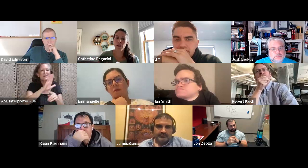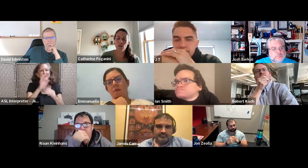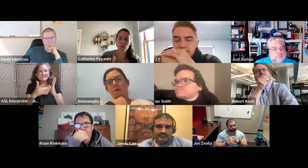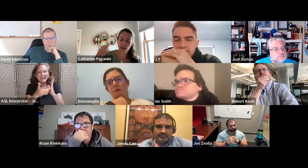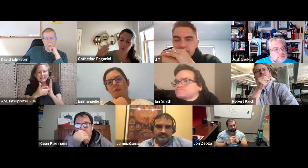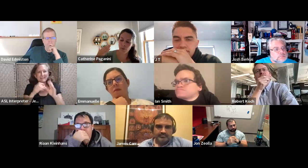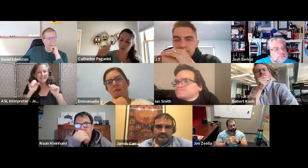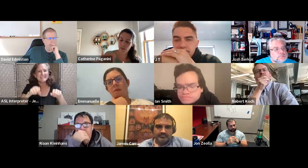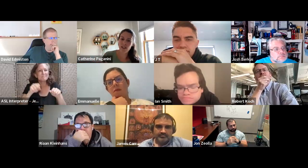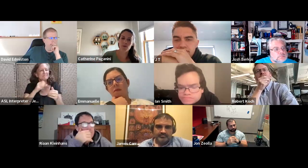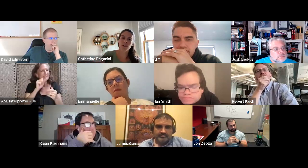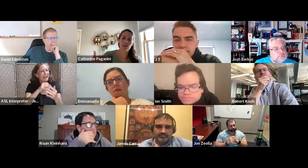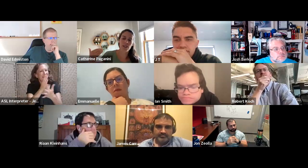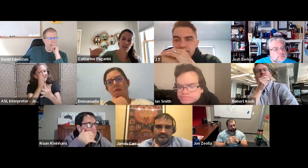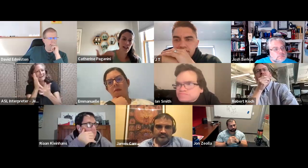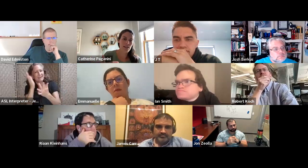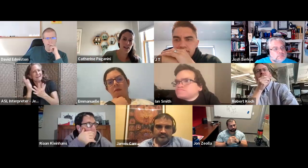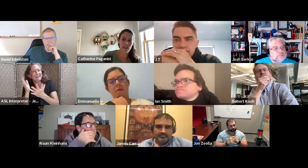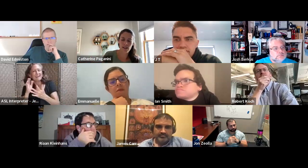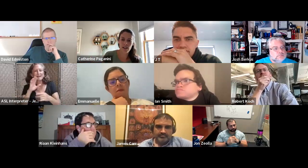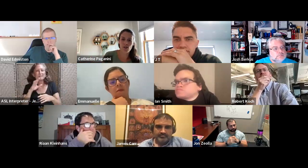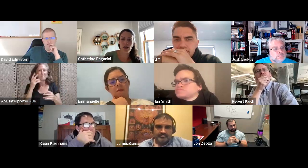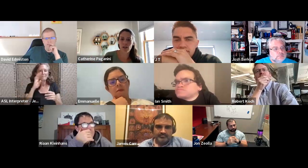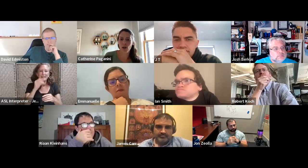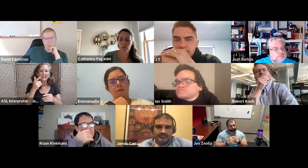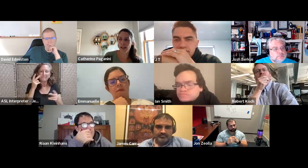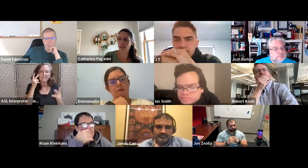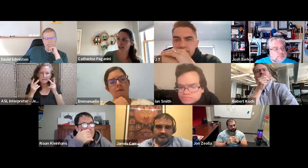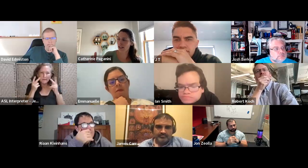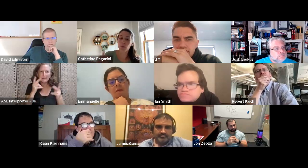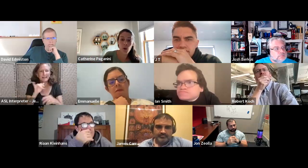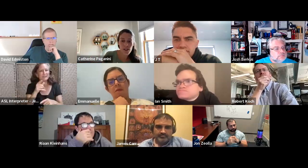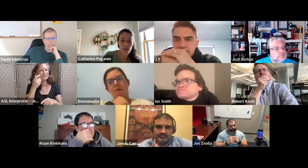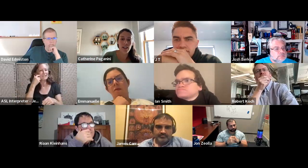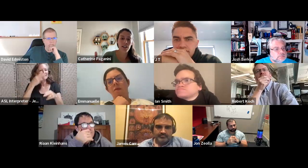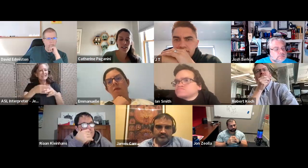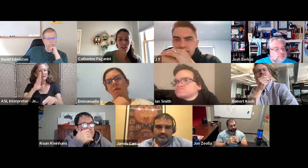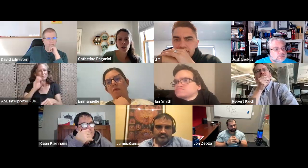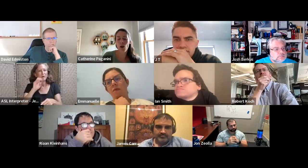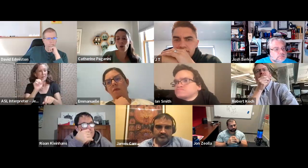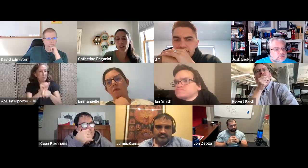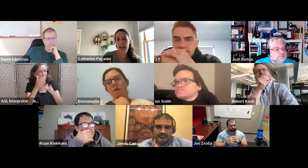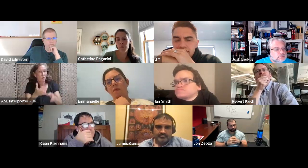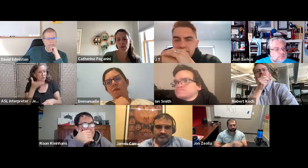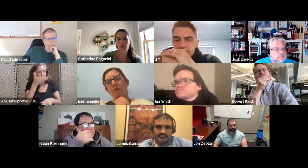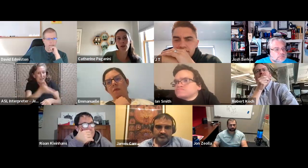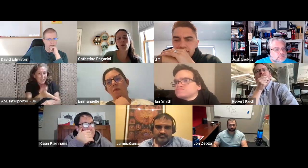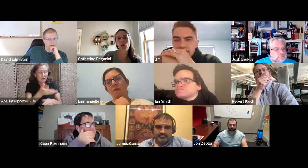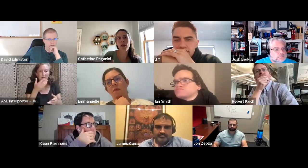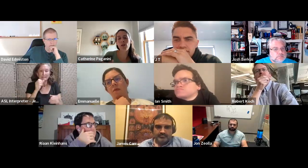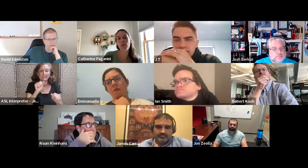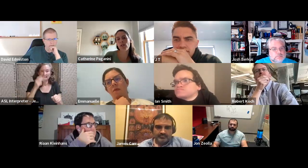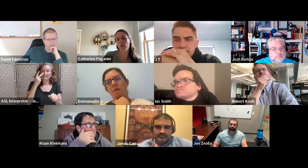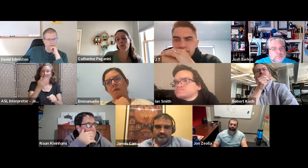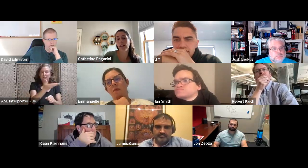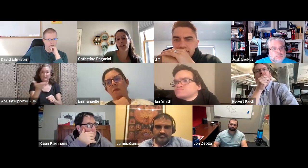the topics, right? Being visible, as you said, Rob, that employers are there, can see you. It only happens, you